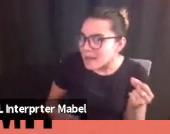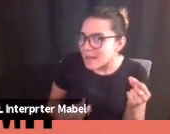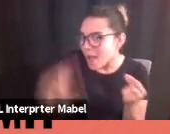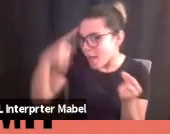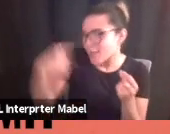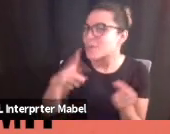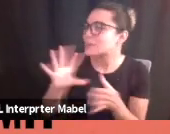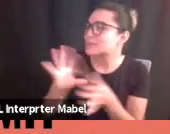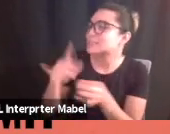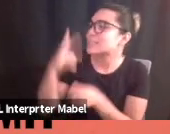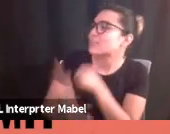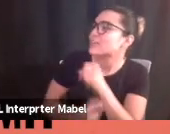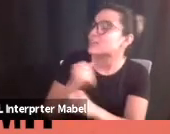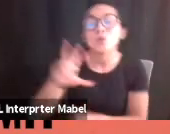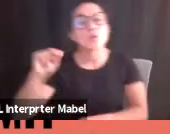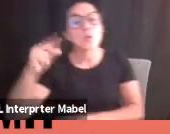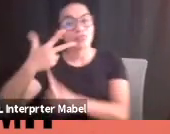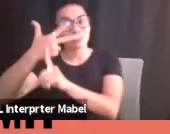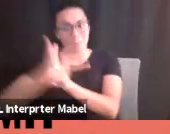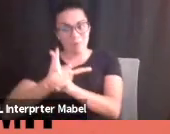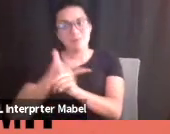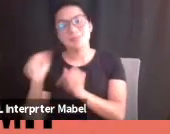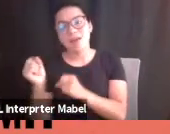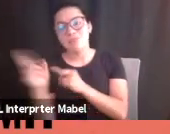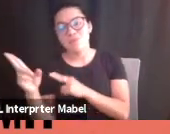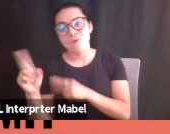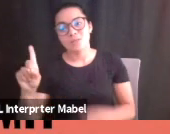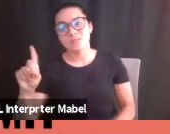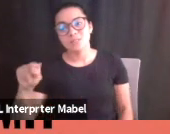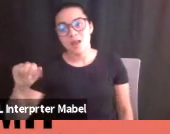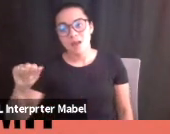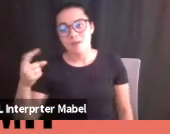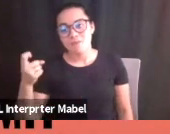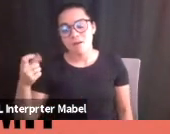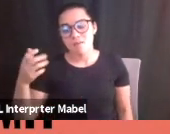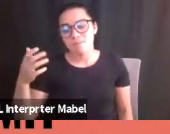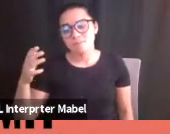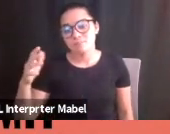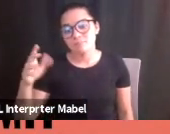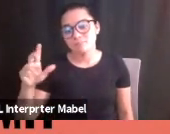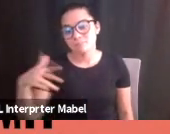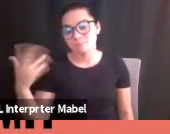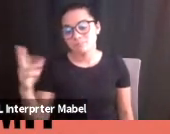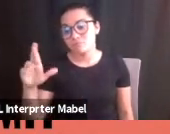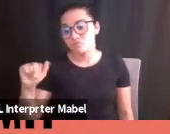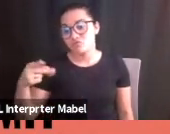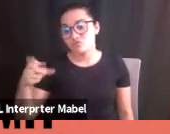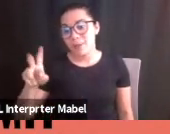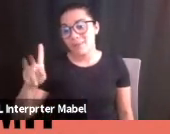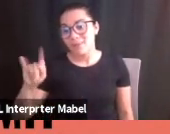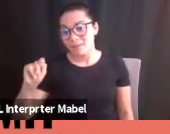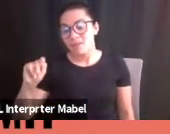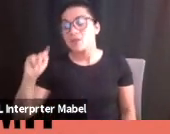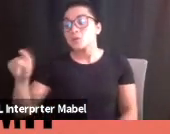3 years. Oh, 3 months. Yeah. So New York, we passed in New York, I want to